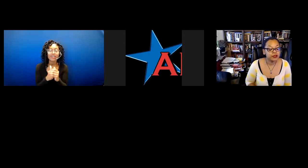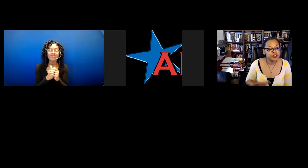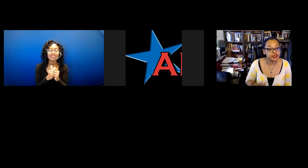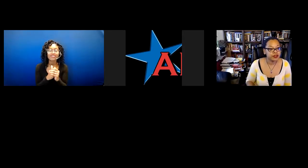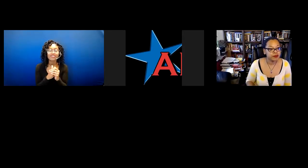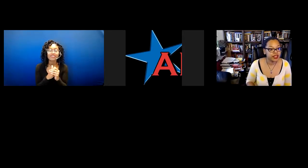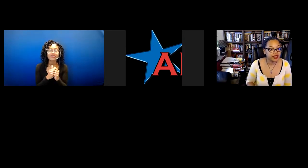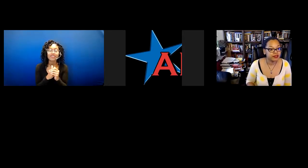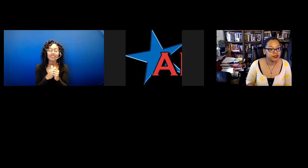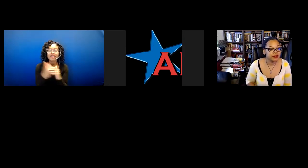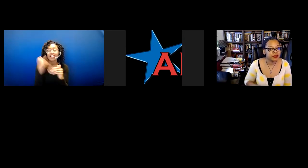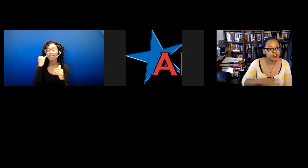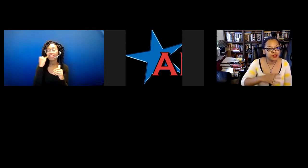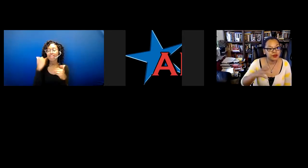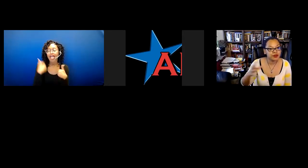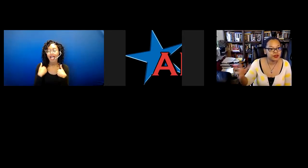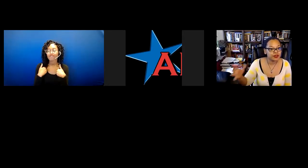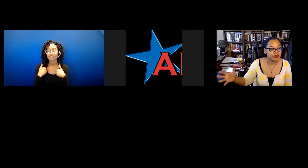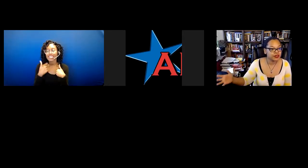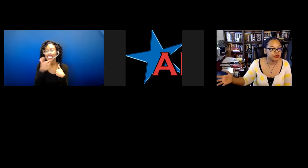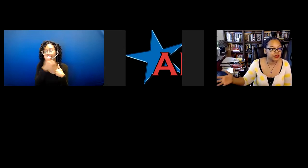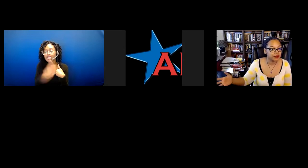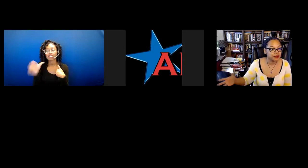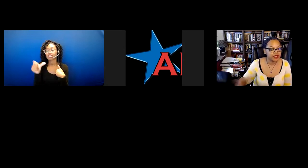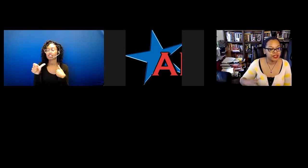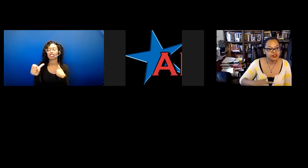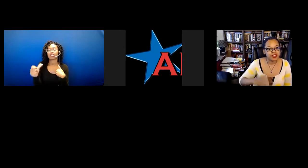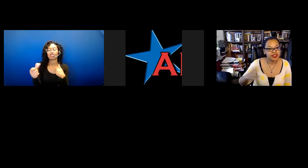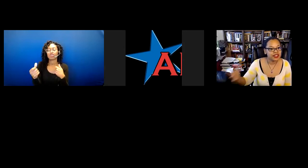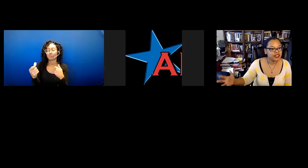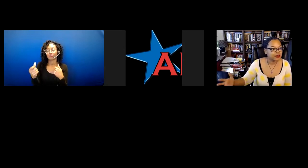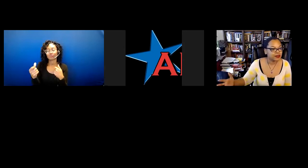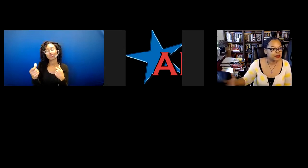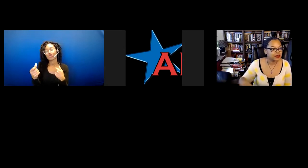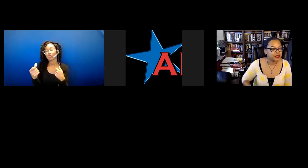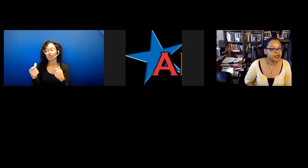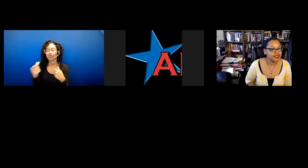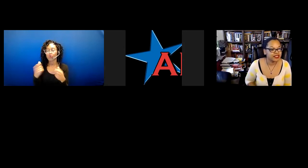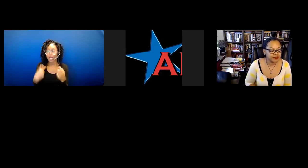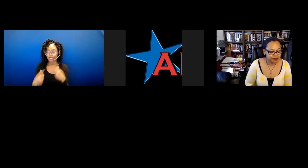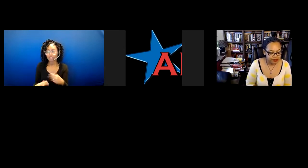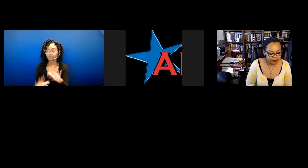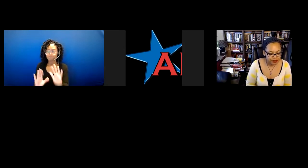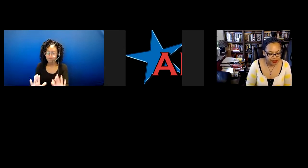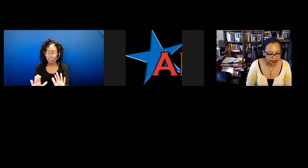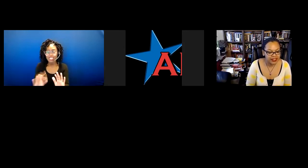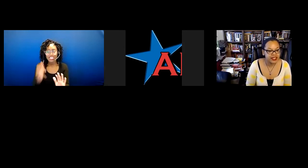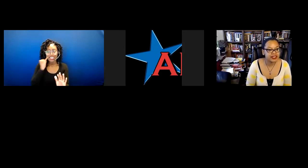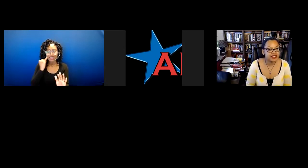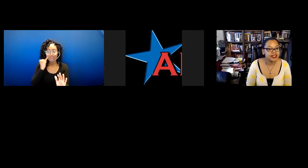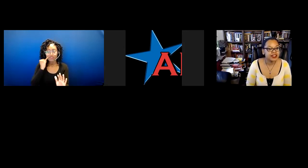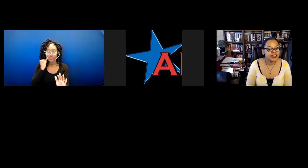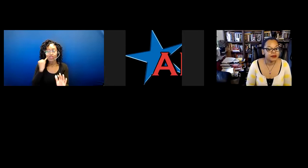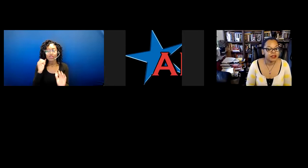with questions that they may have. So I'm going to go over sort of some of the high level sort of pieces. And